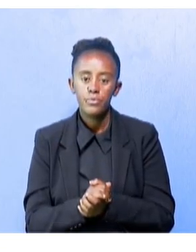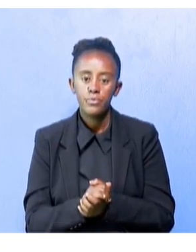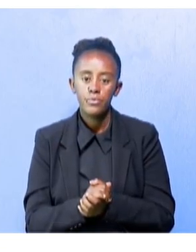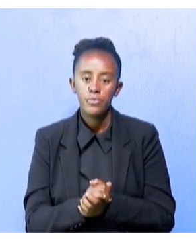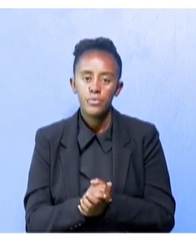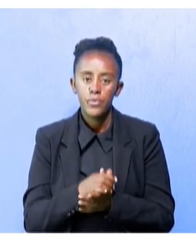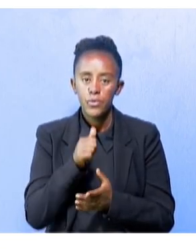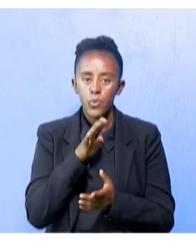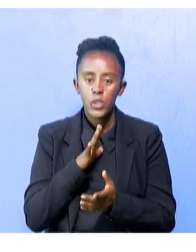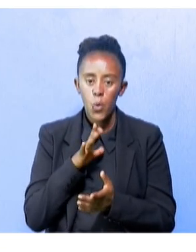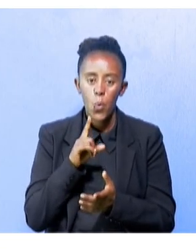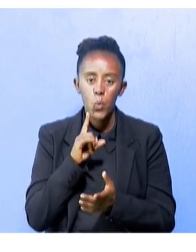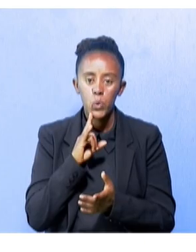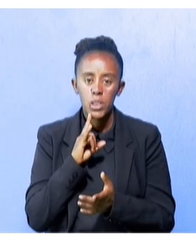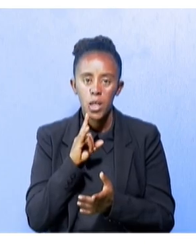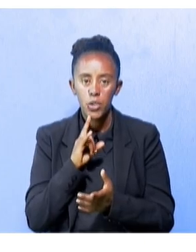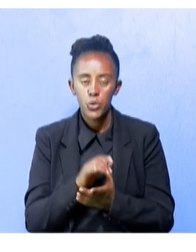Whether the Nash